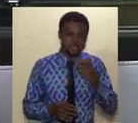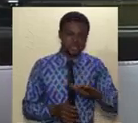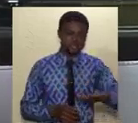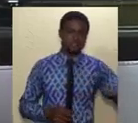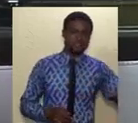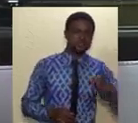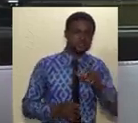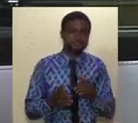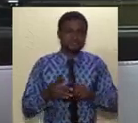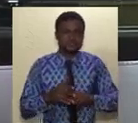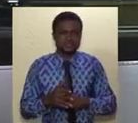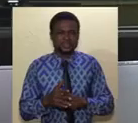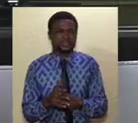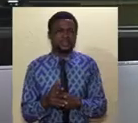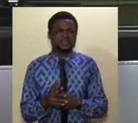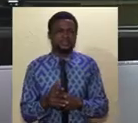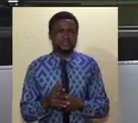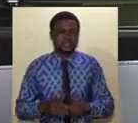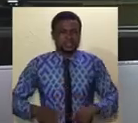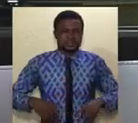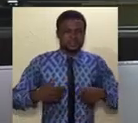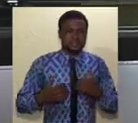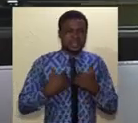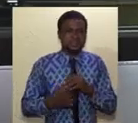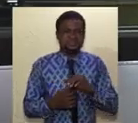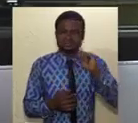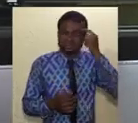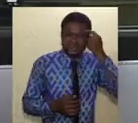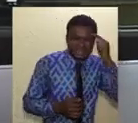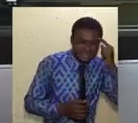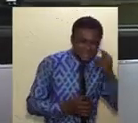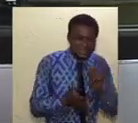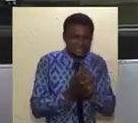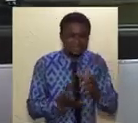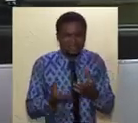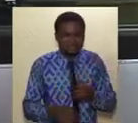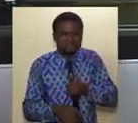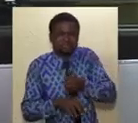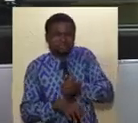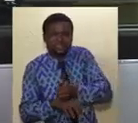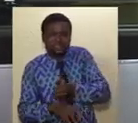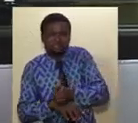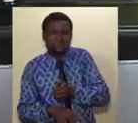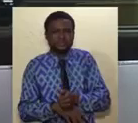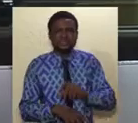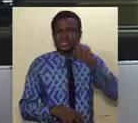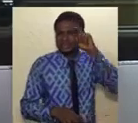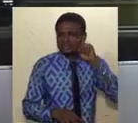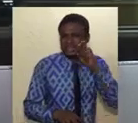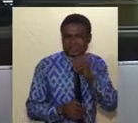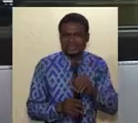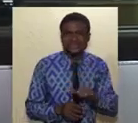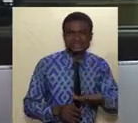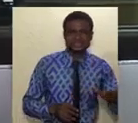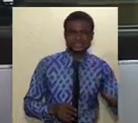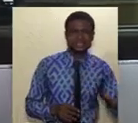and you start fantasizing about having carnal knowledge of a child, or you neglect your children at home under the